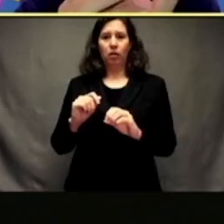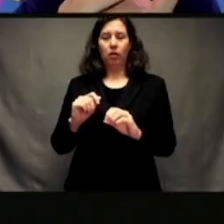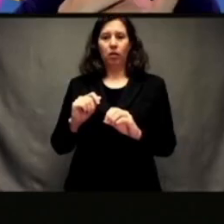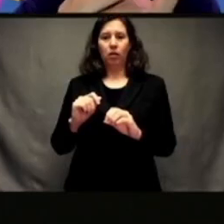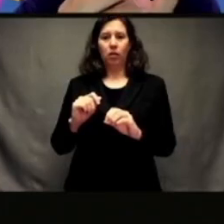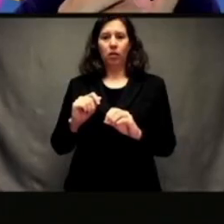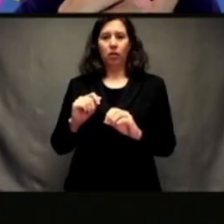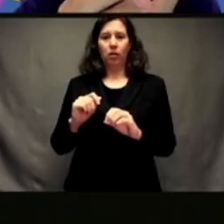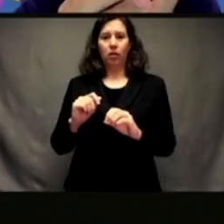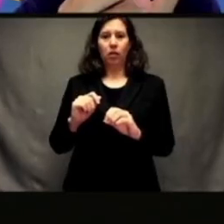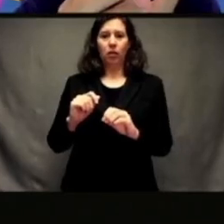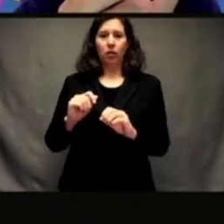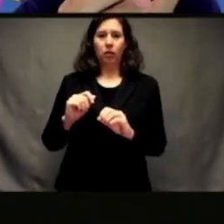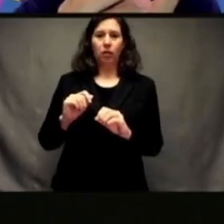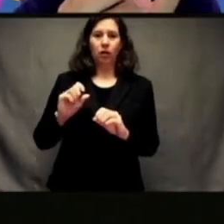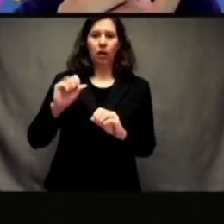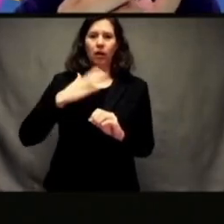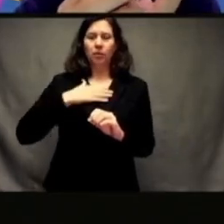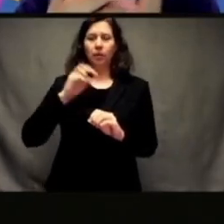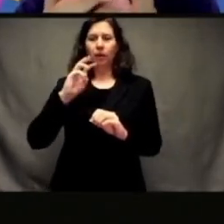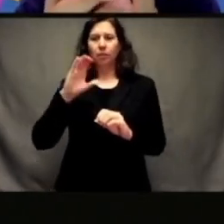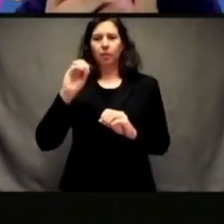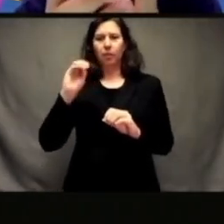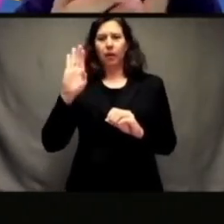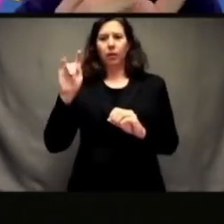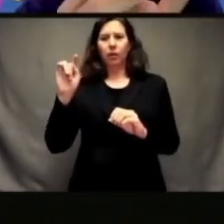I don't know if I have mine ready.